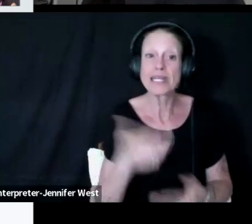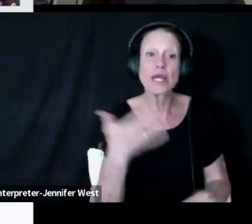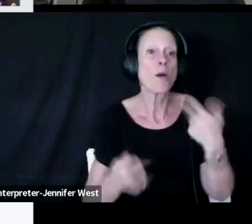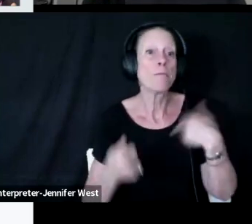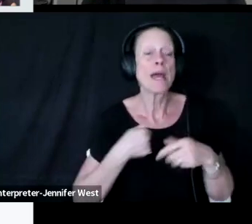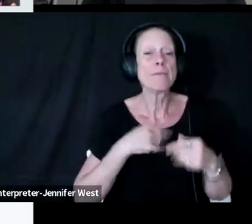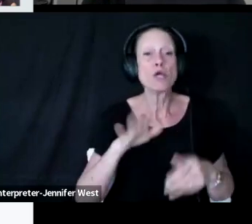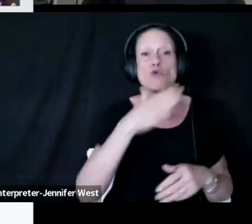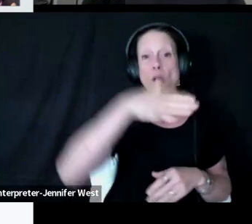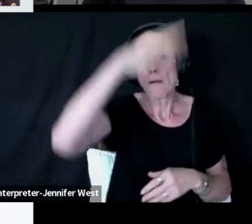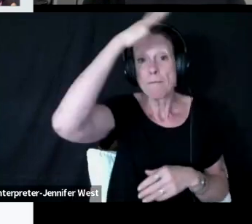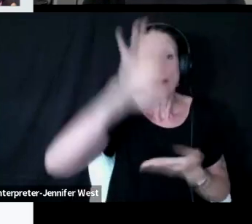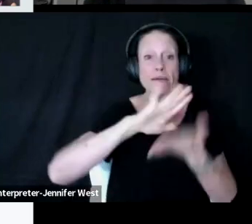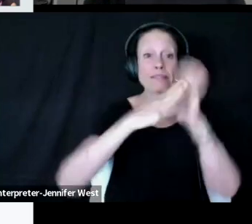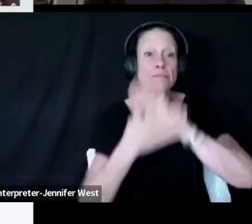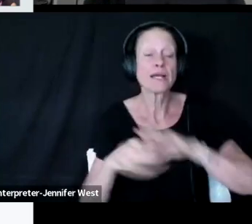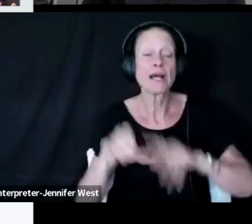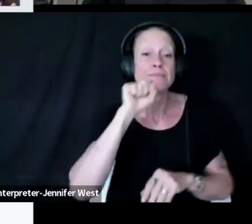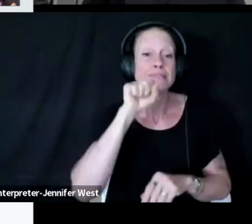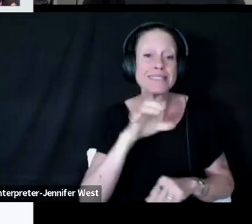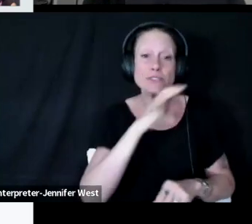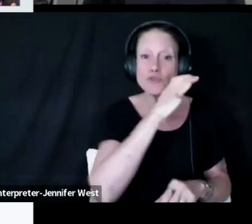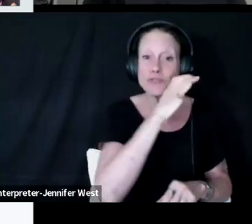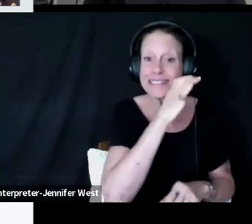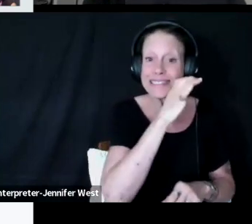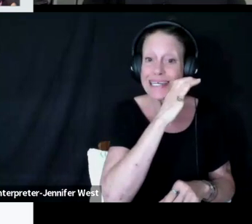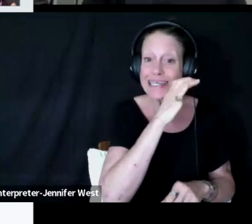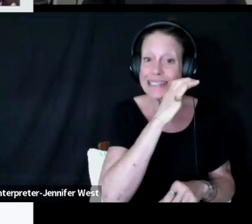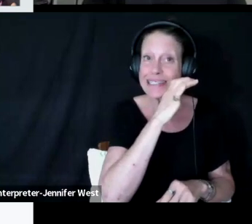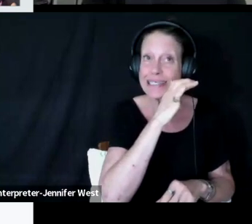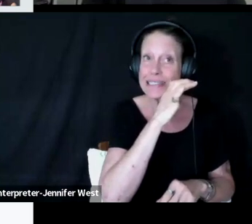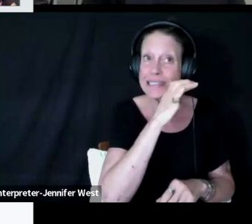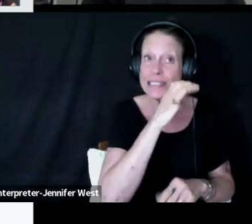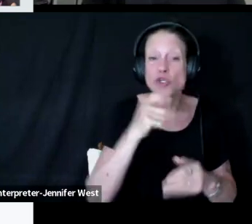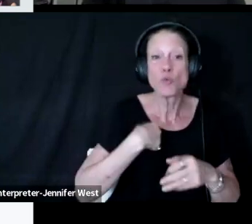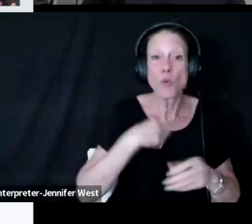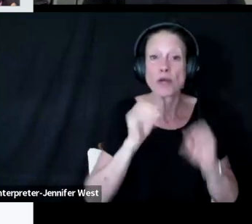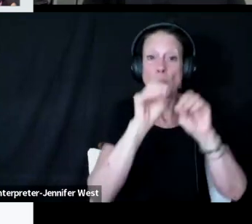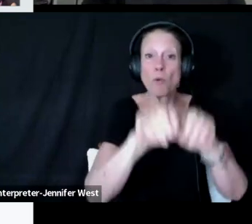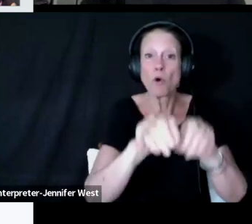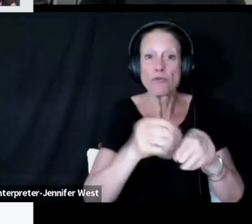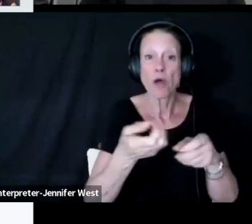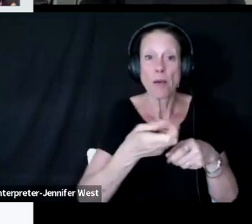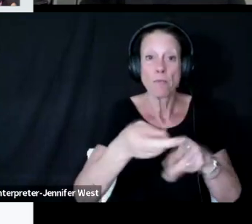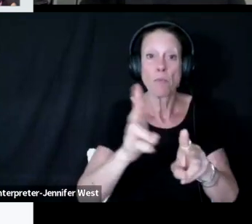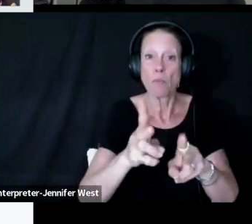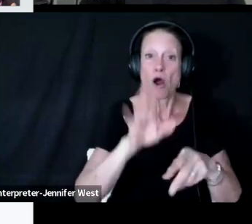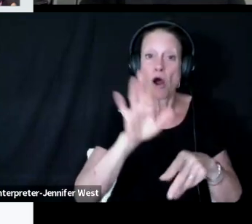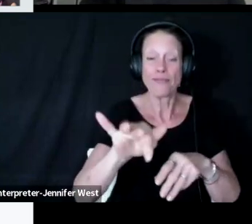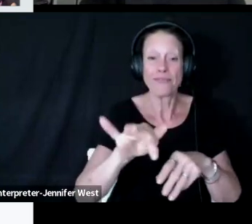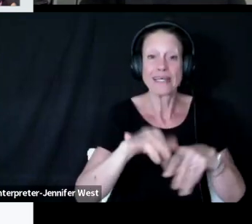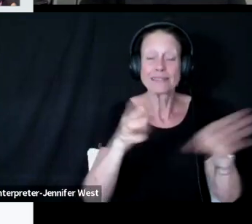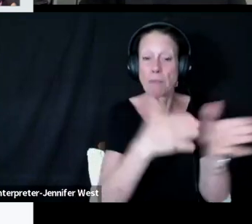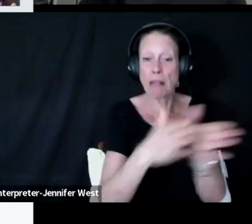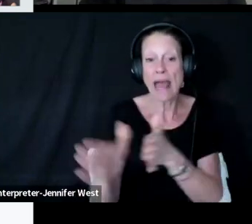additional plan is $59. I think it might be $59.95 for any additional plan.